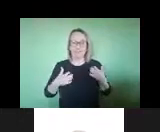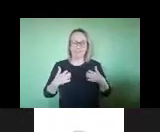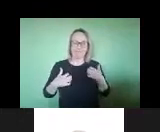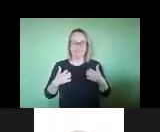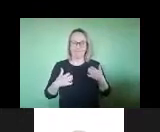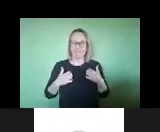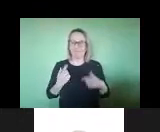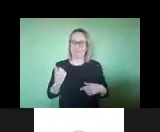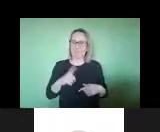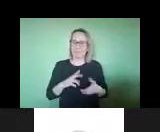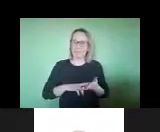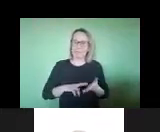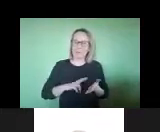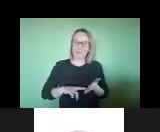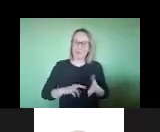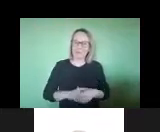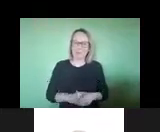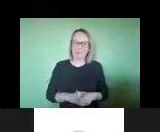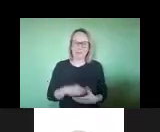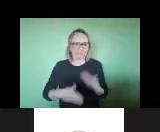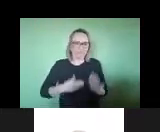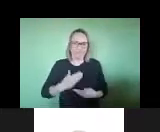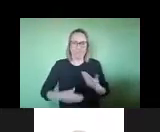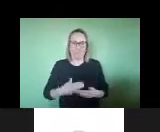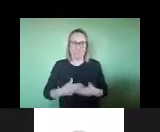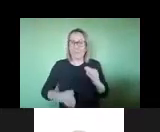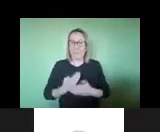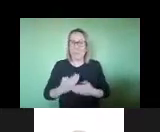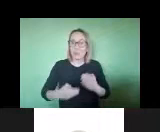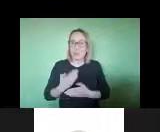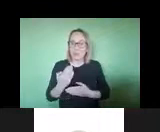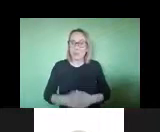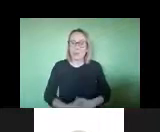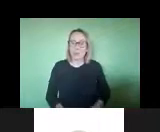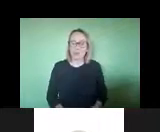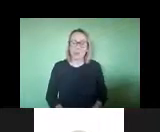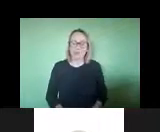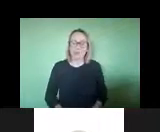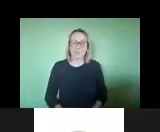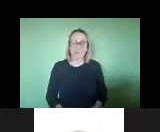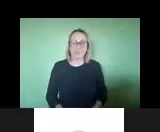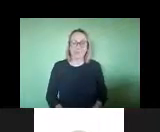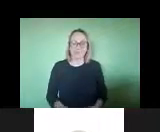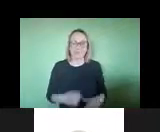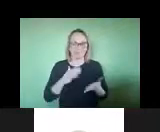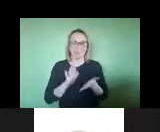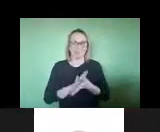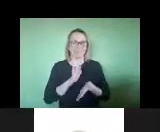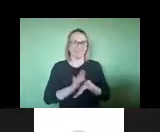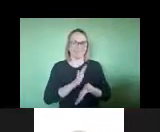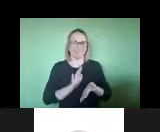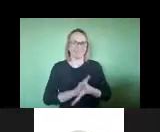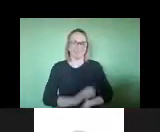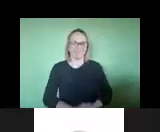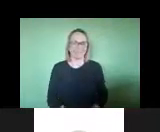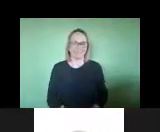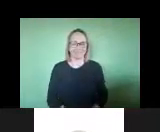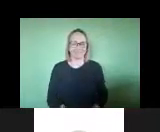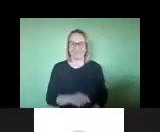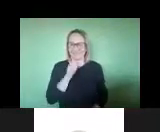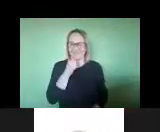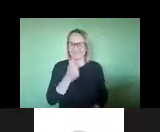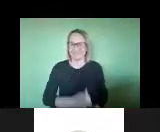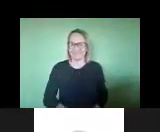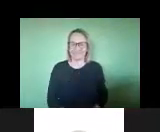to normal and doing things I've never done before. I'm so happy. That's so nice,